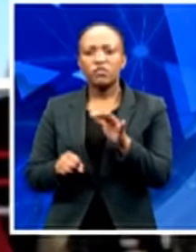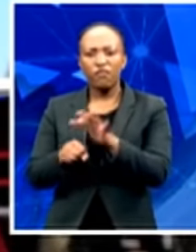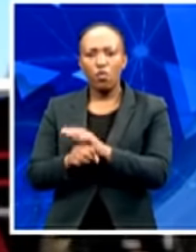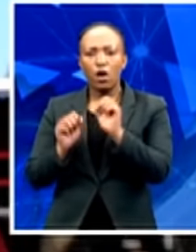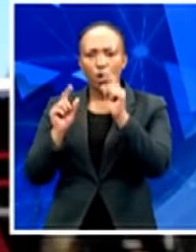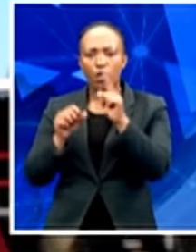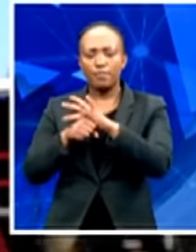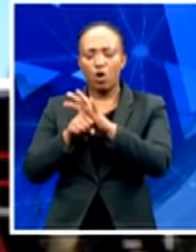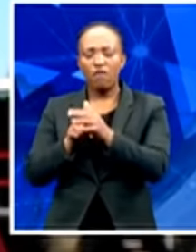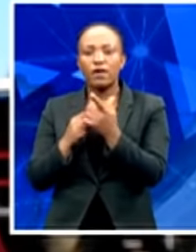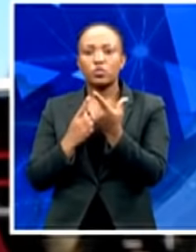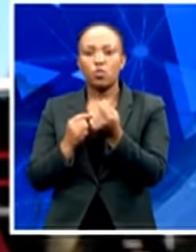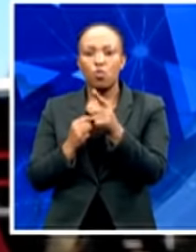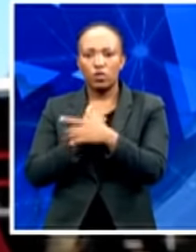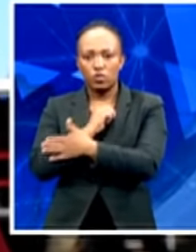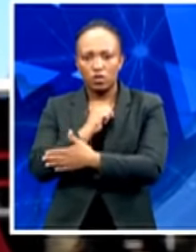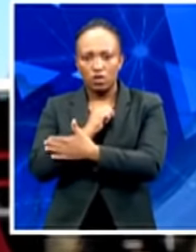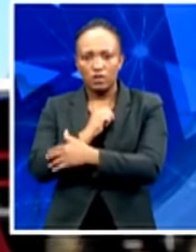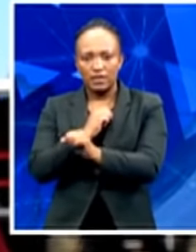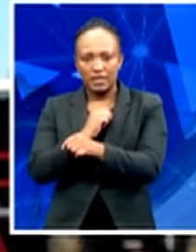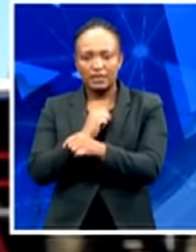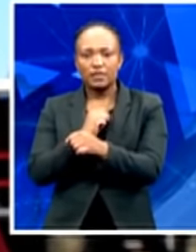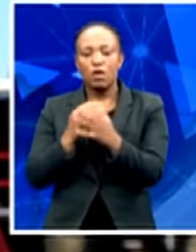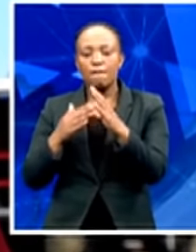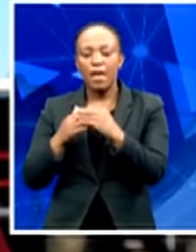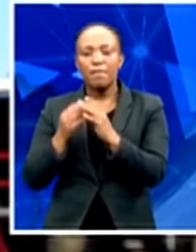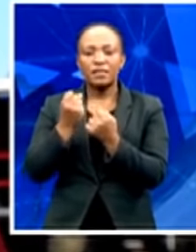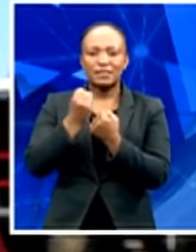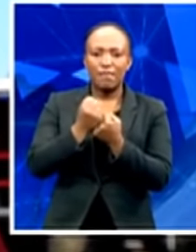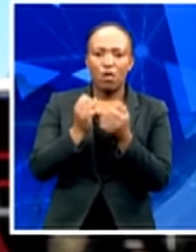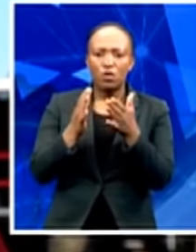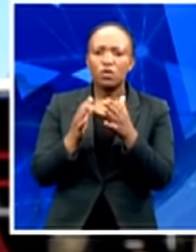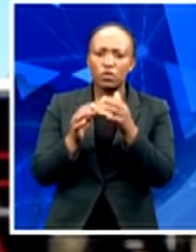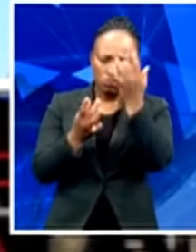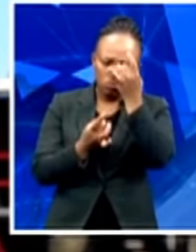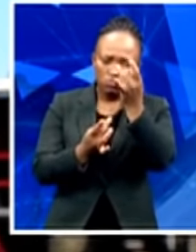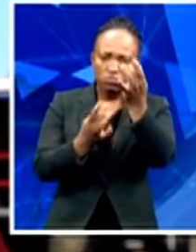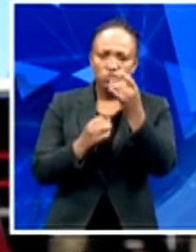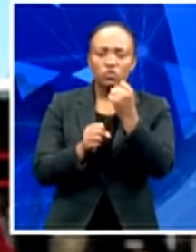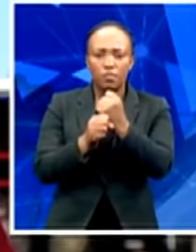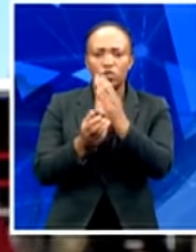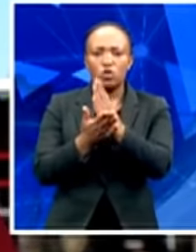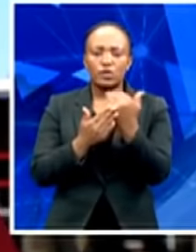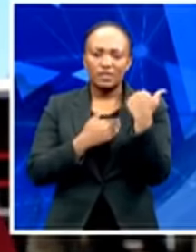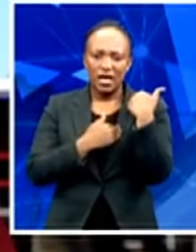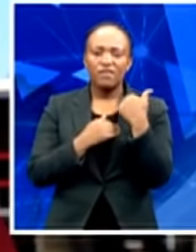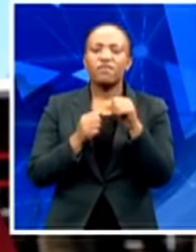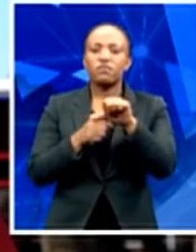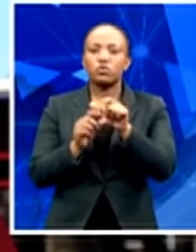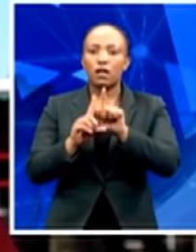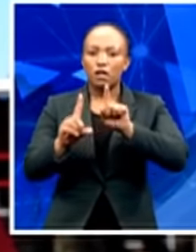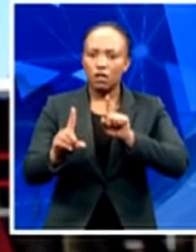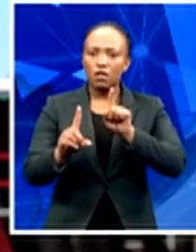members and supporters that at all times they must be safe, social distancing, and make sure that they follow all the health protocols. But we're not going to listen